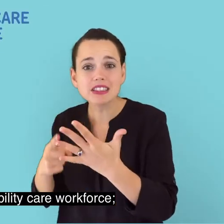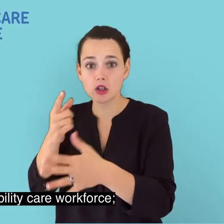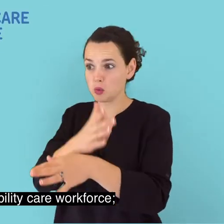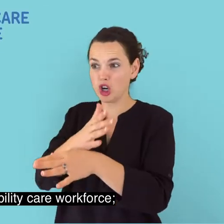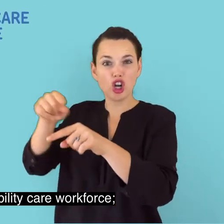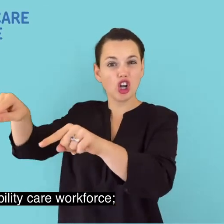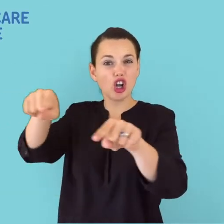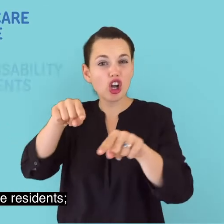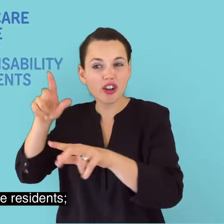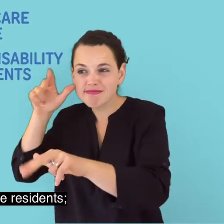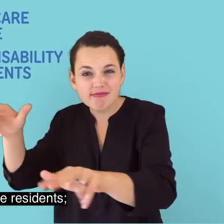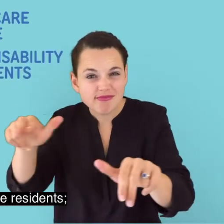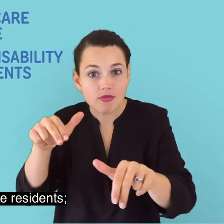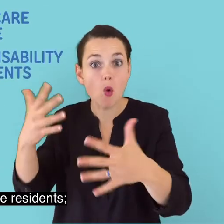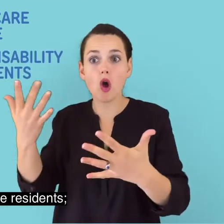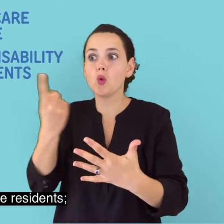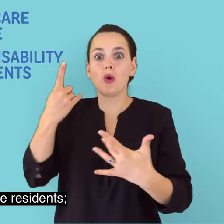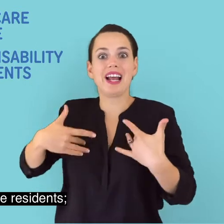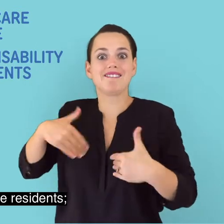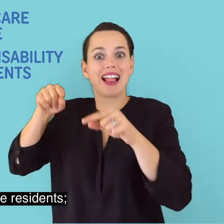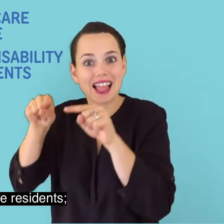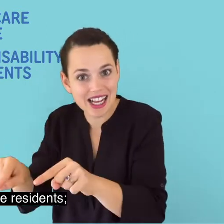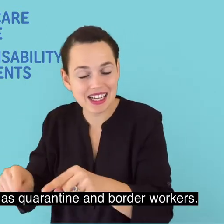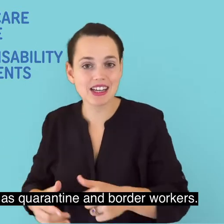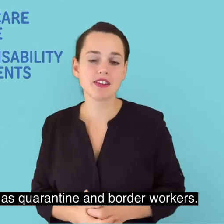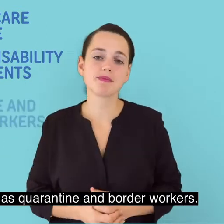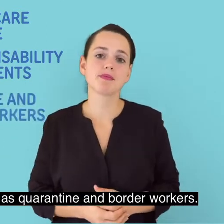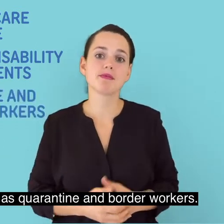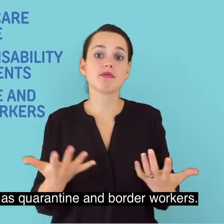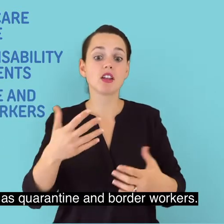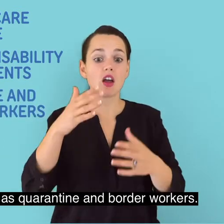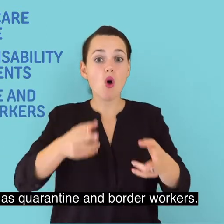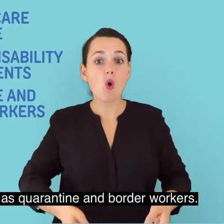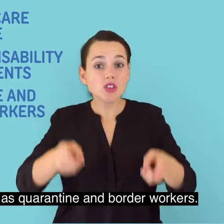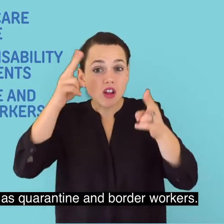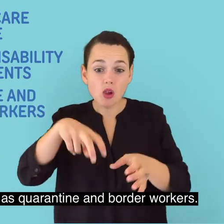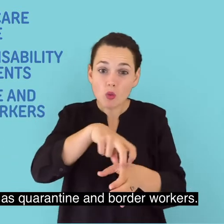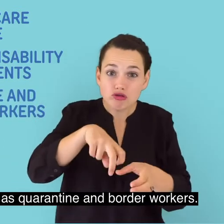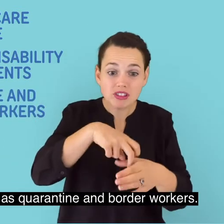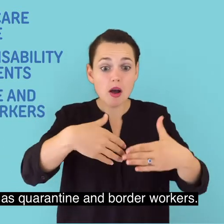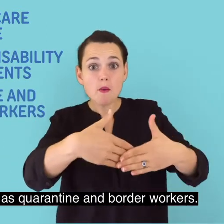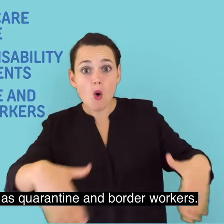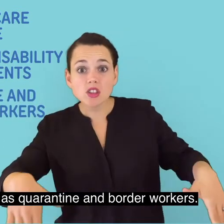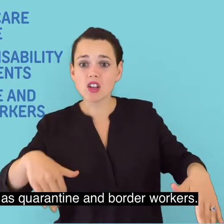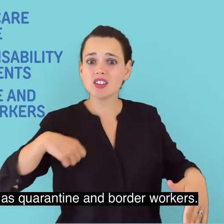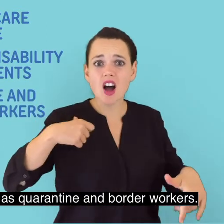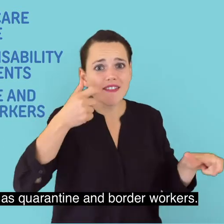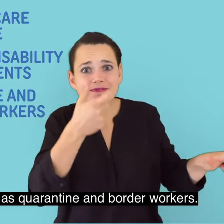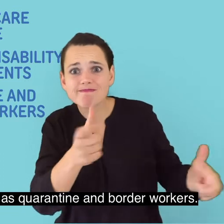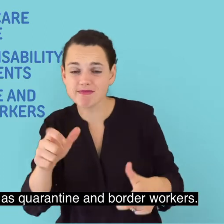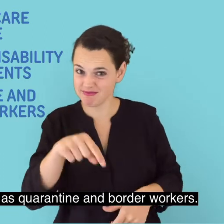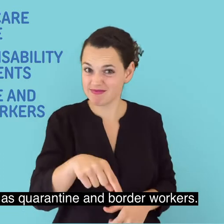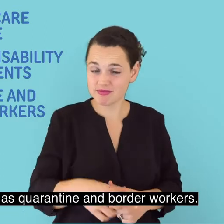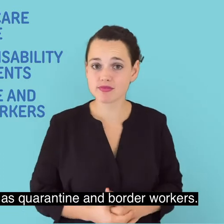care workforce, aged and disability care residents and people in other higher risk settings, such as quarantine and